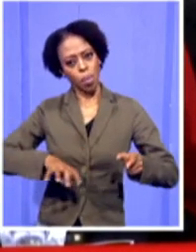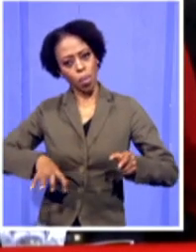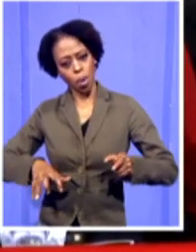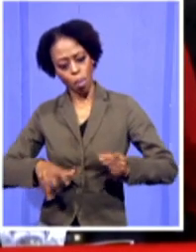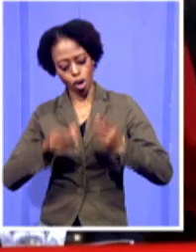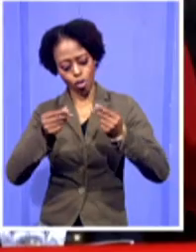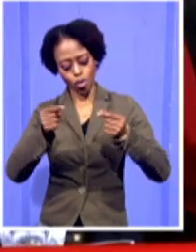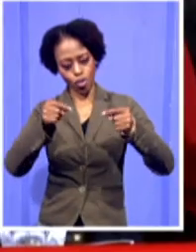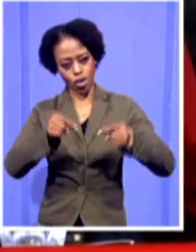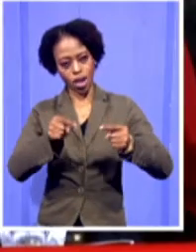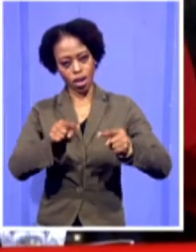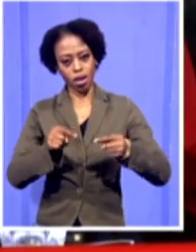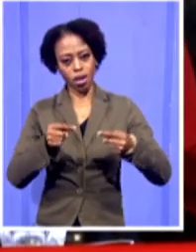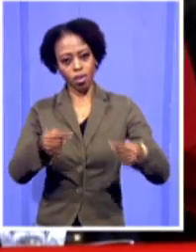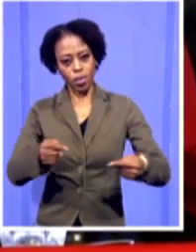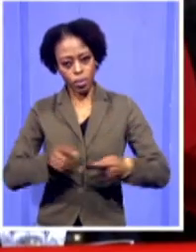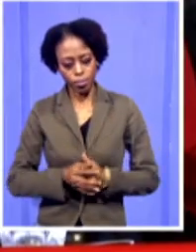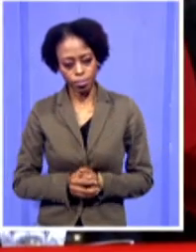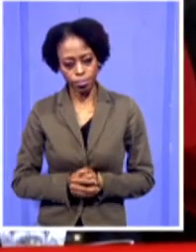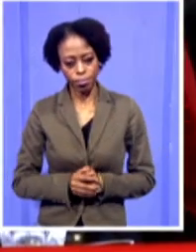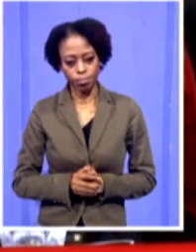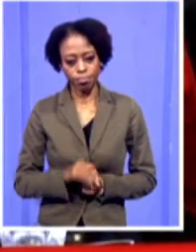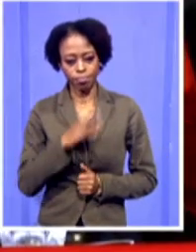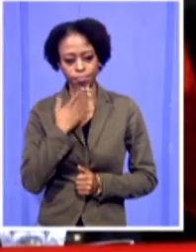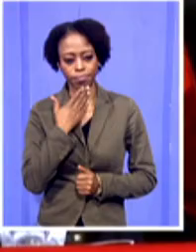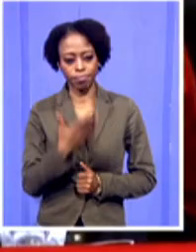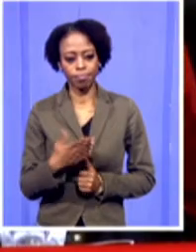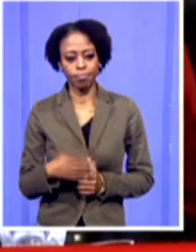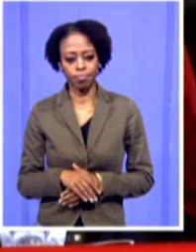here. Thank you.